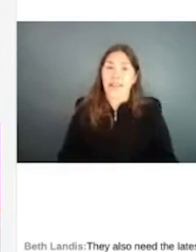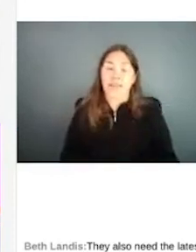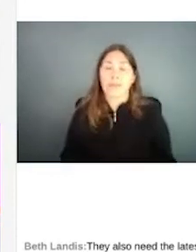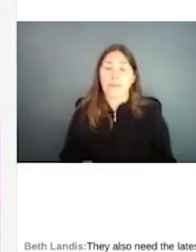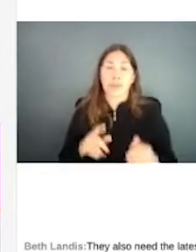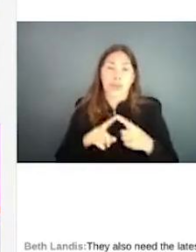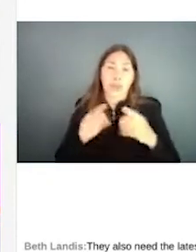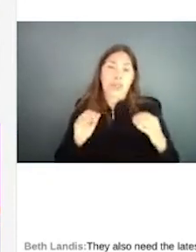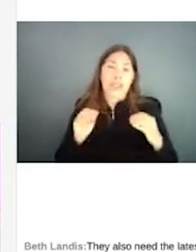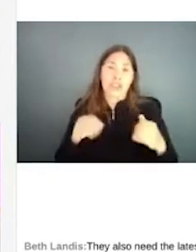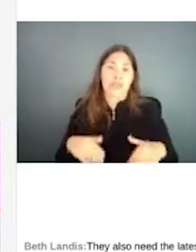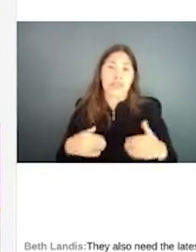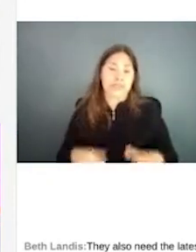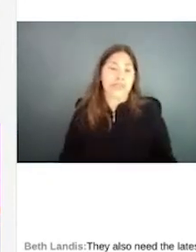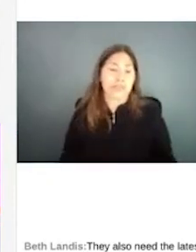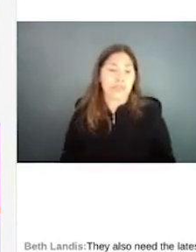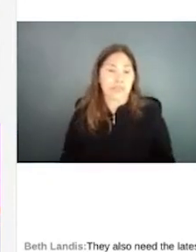teach.